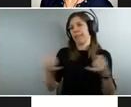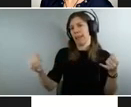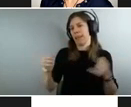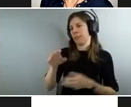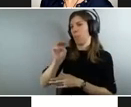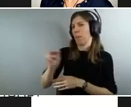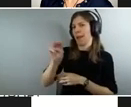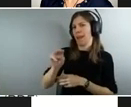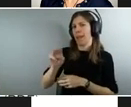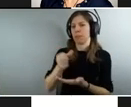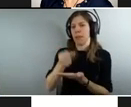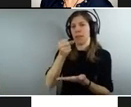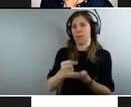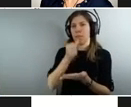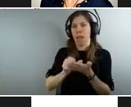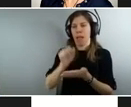postmarked by Monday.